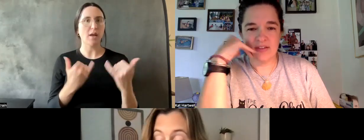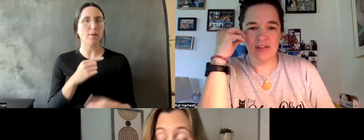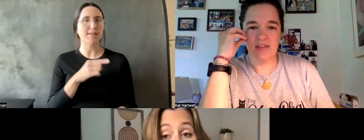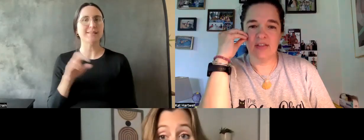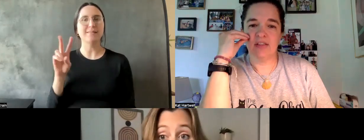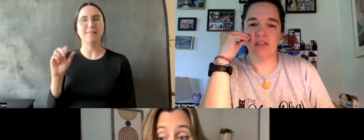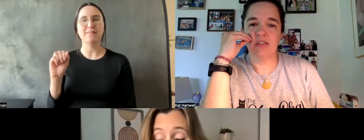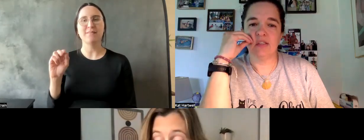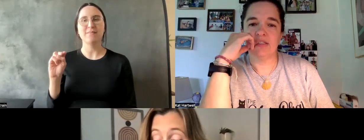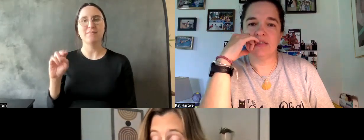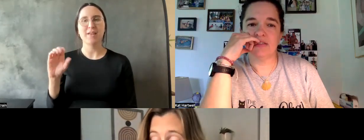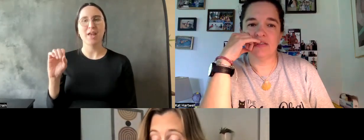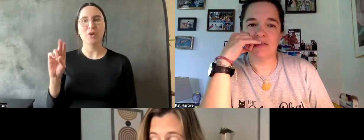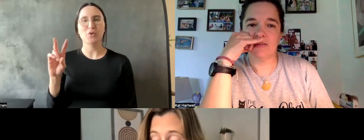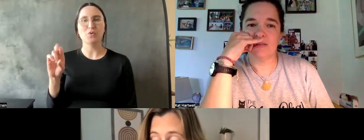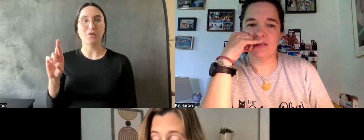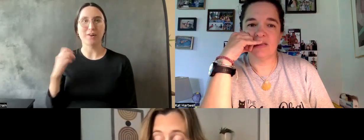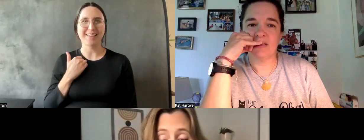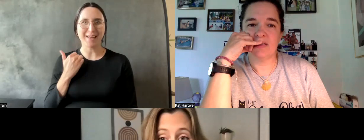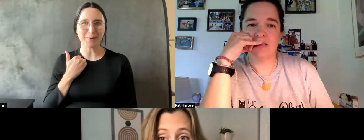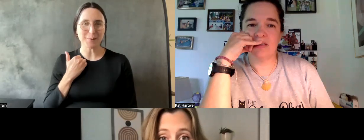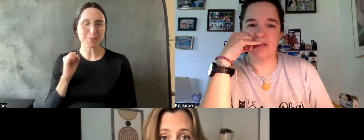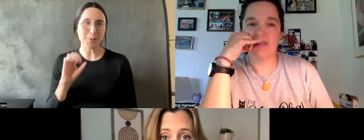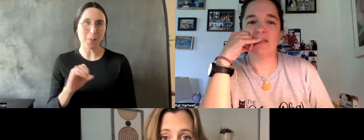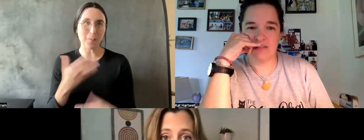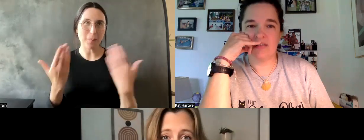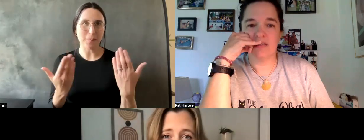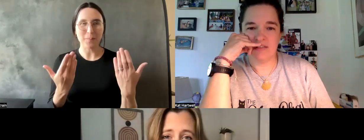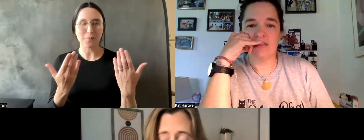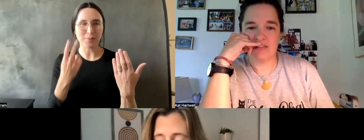know. Again, I don't know when I'm going to Canada, but he is on my list.